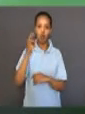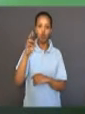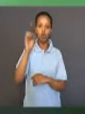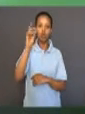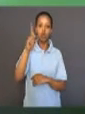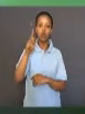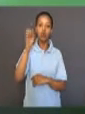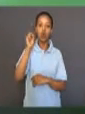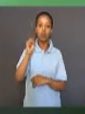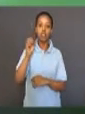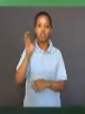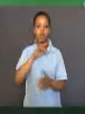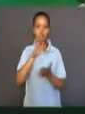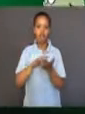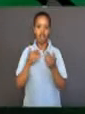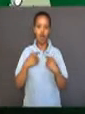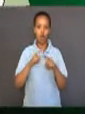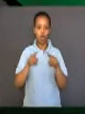piece of notebook paper.